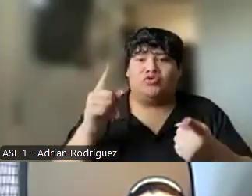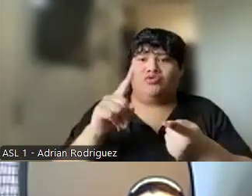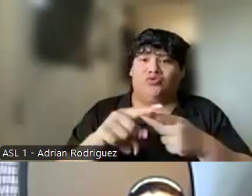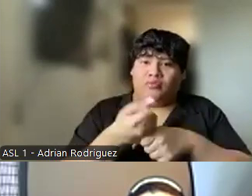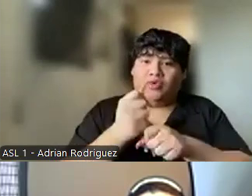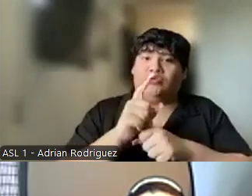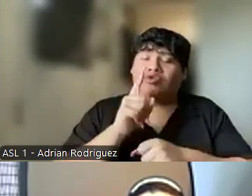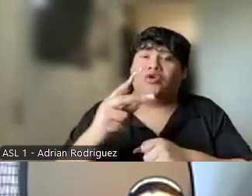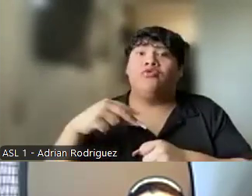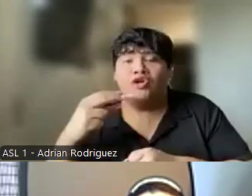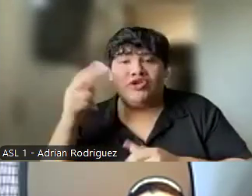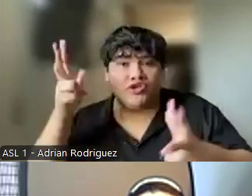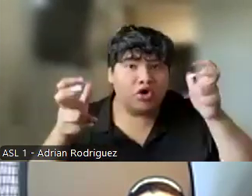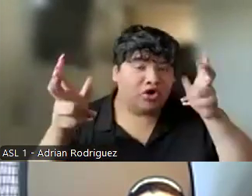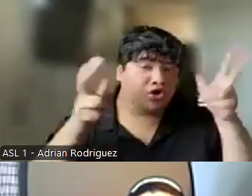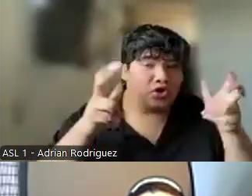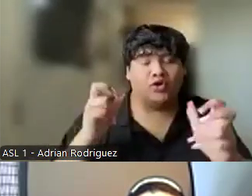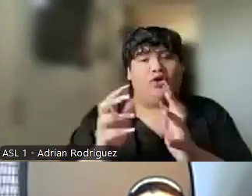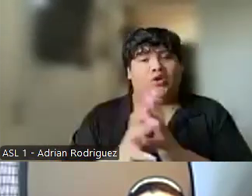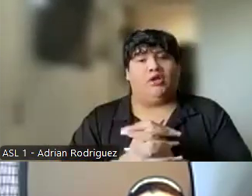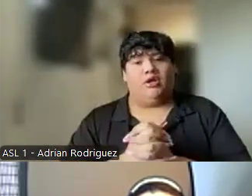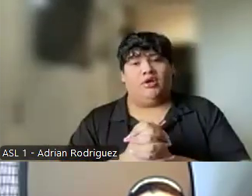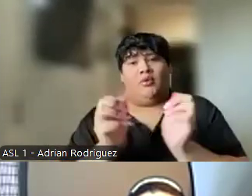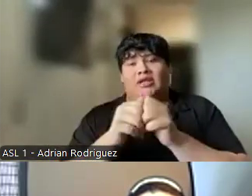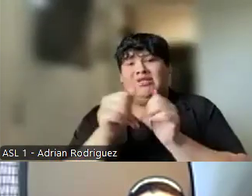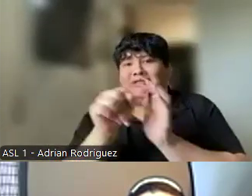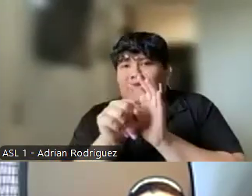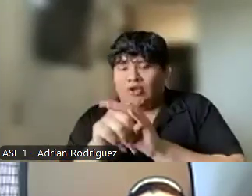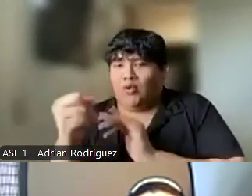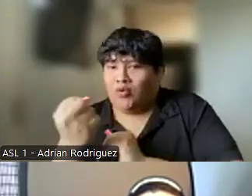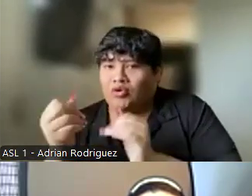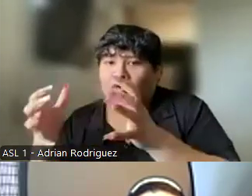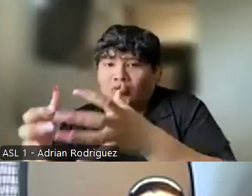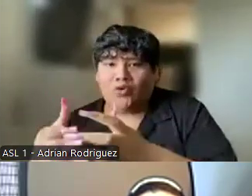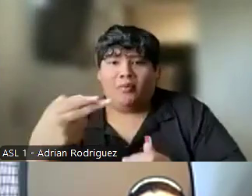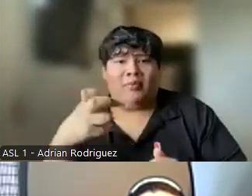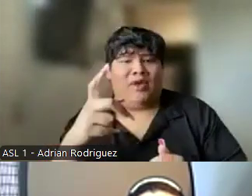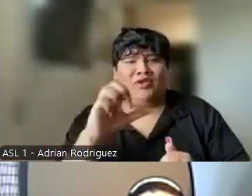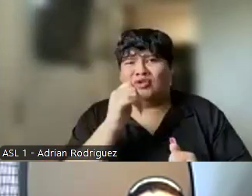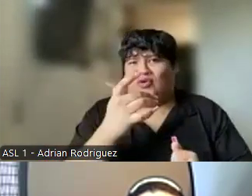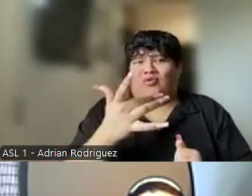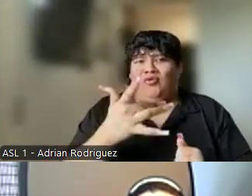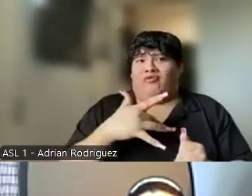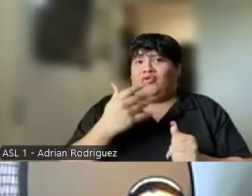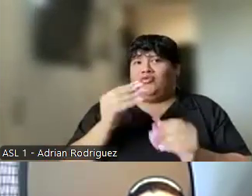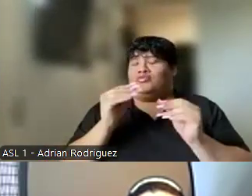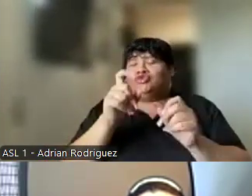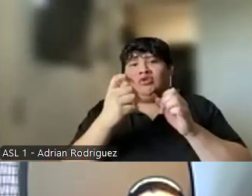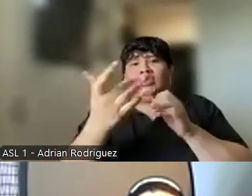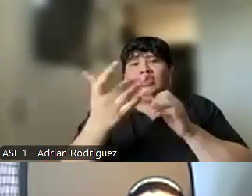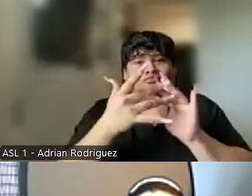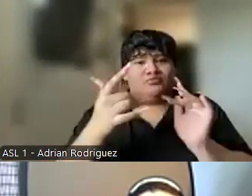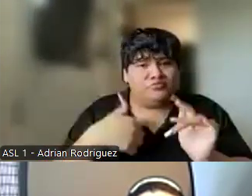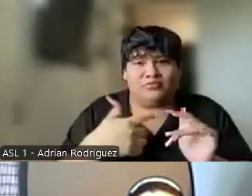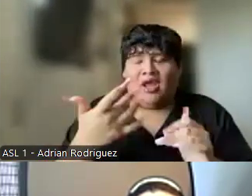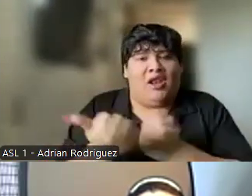folks' voices are heard within the HCI stakeholder group. So Heather, don't hesitate to reach out. You know, I love any calls that I get with